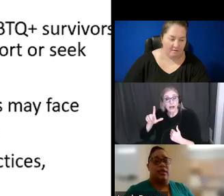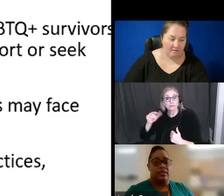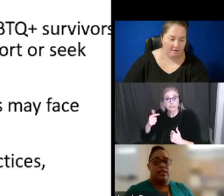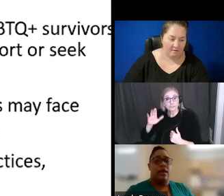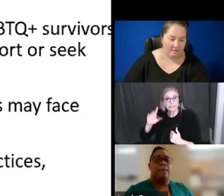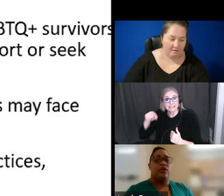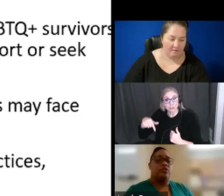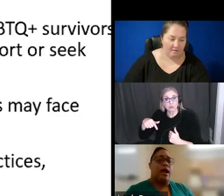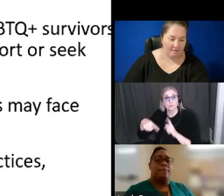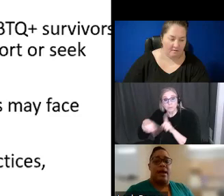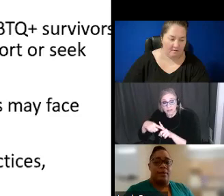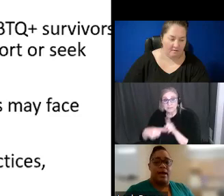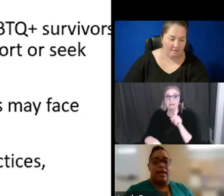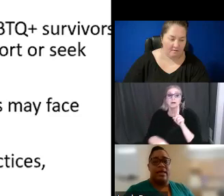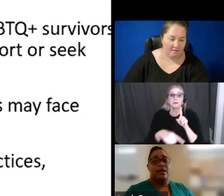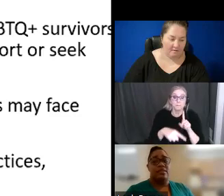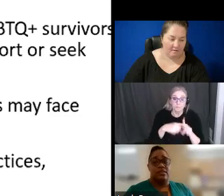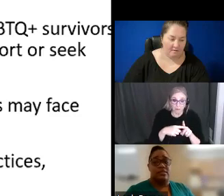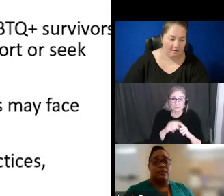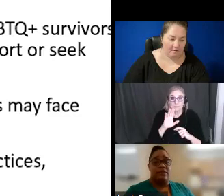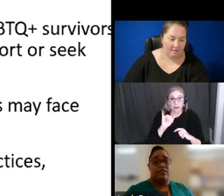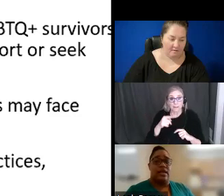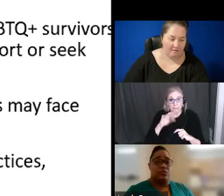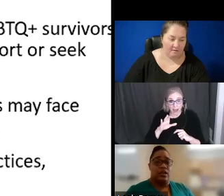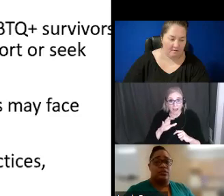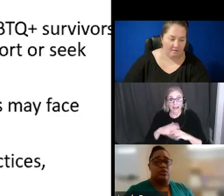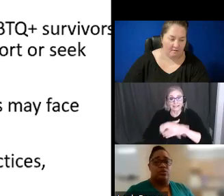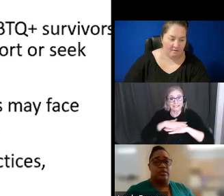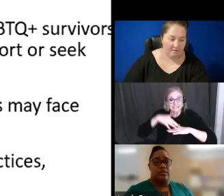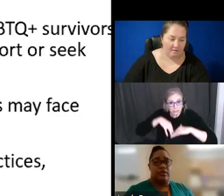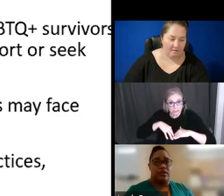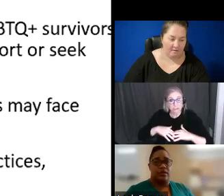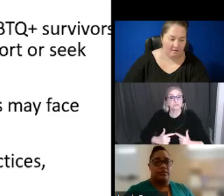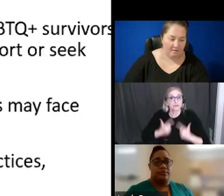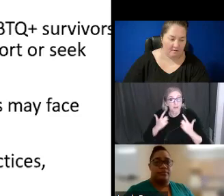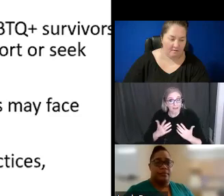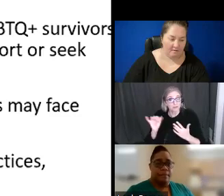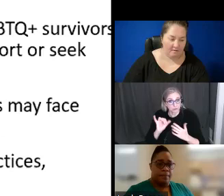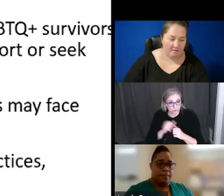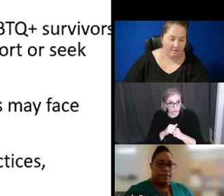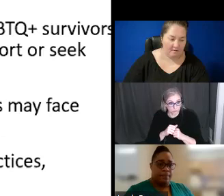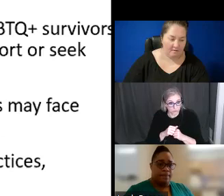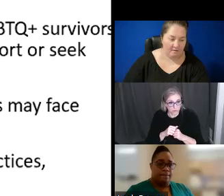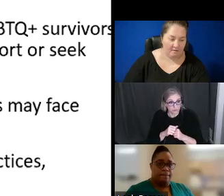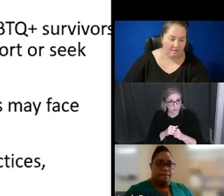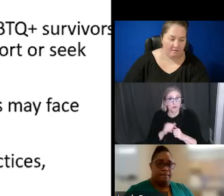LGBTQ plus, but also our BIPOC and our Indigenous survivors, as well as those with disabilities.